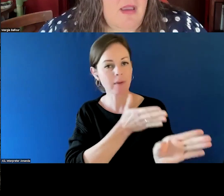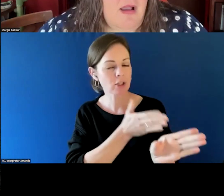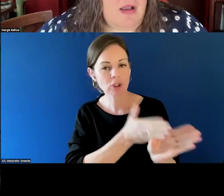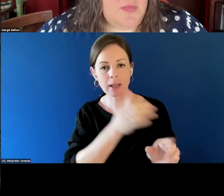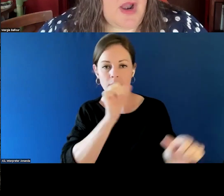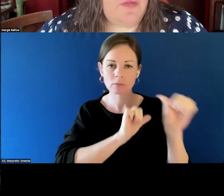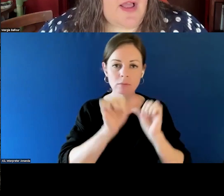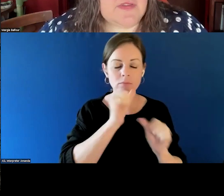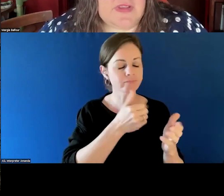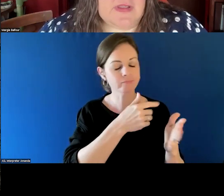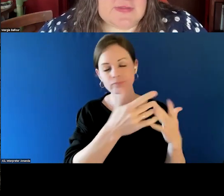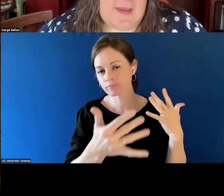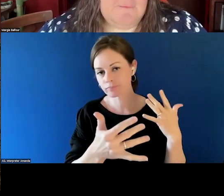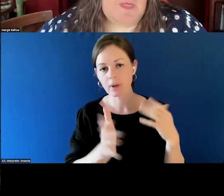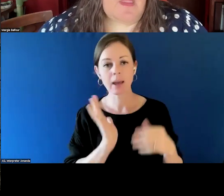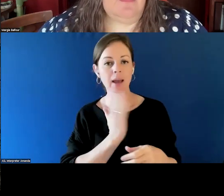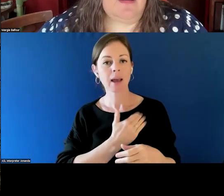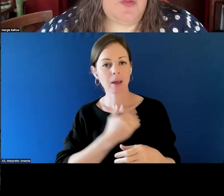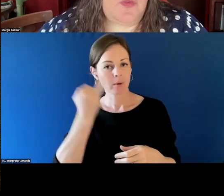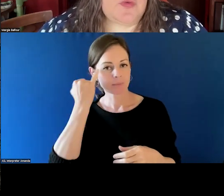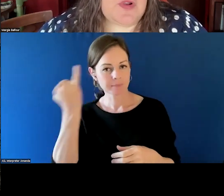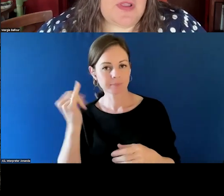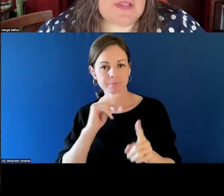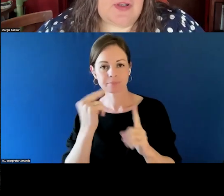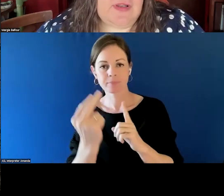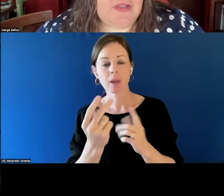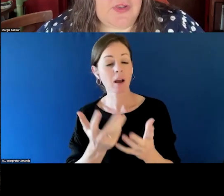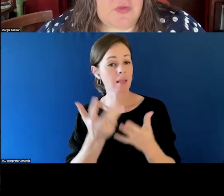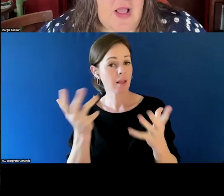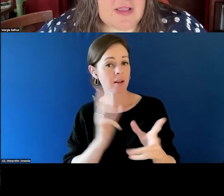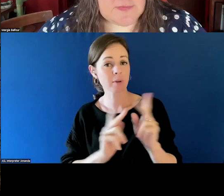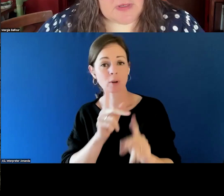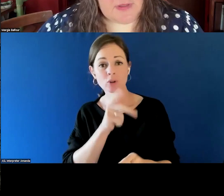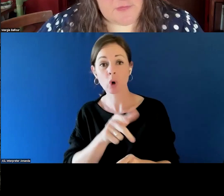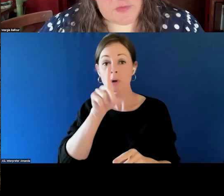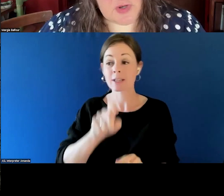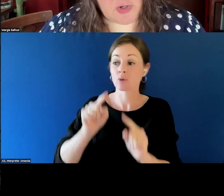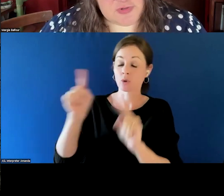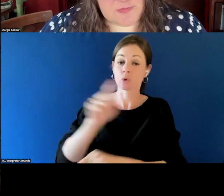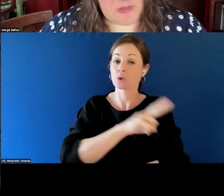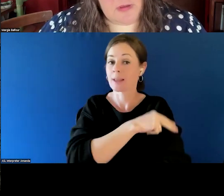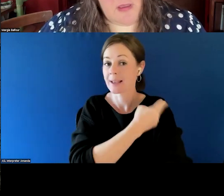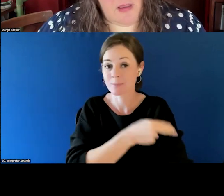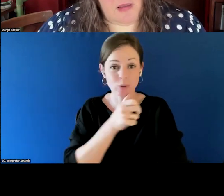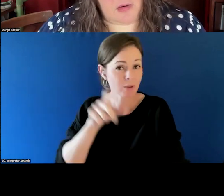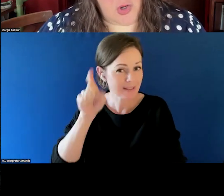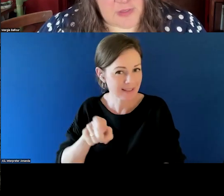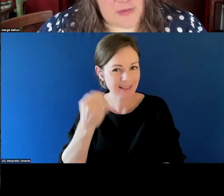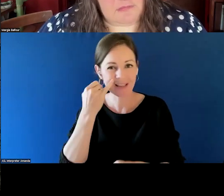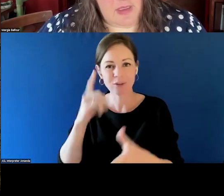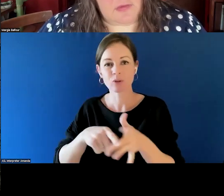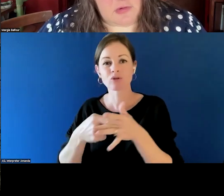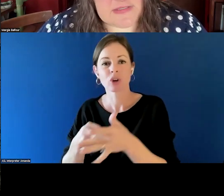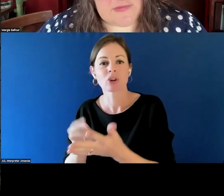cetera. But our philosophy is that a lot of those folks don't necessarily need to go to the hospital. If you start treatment